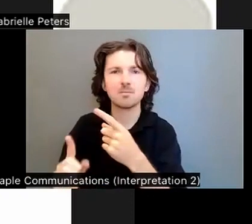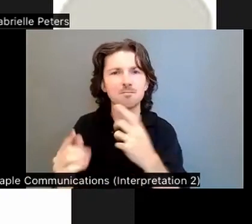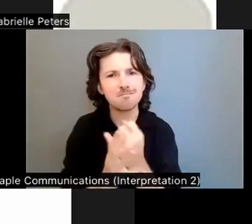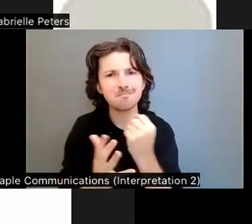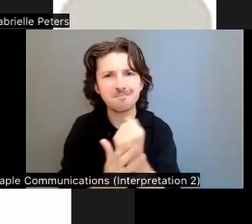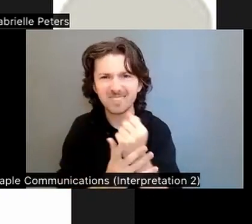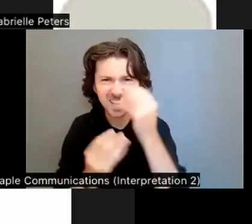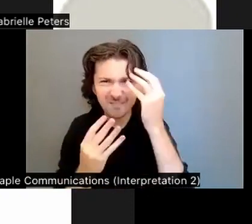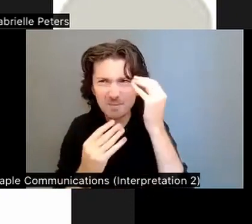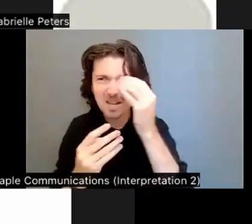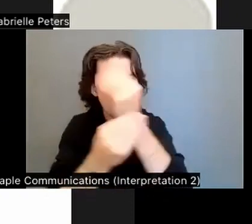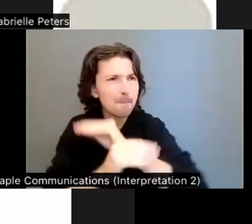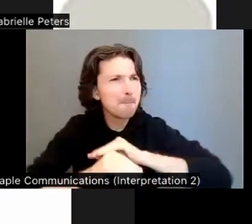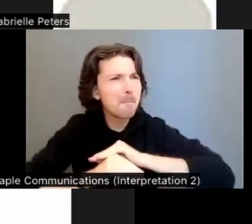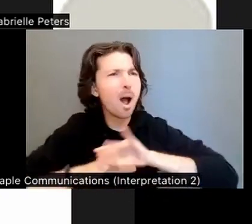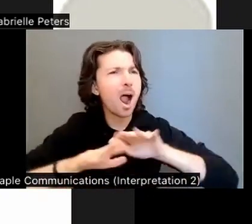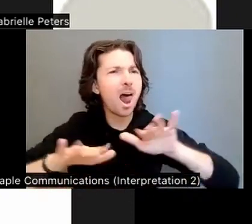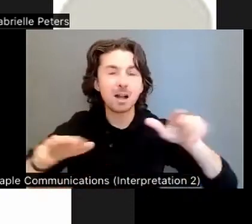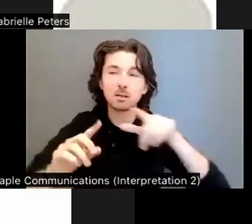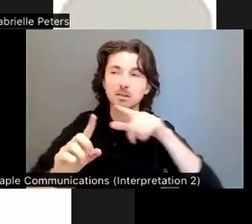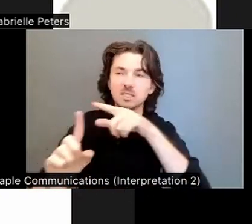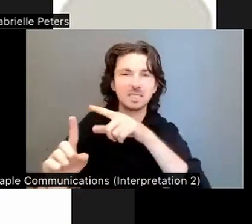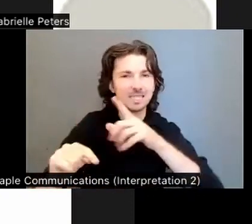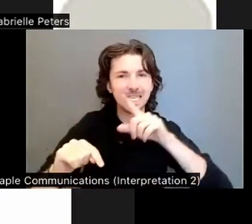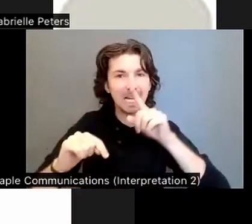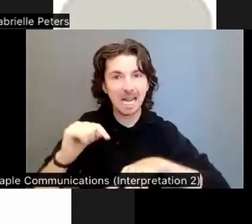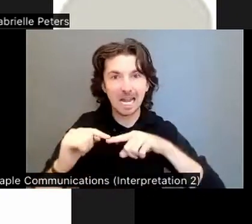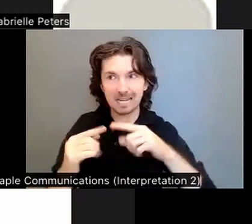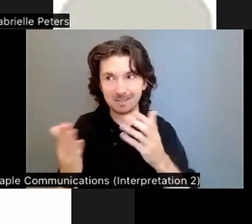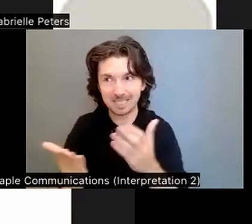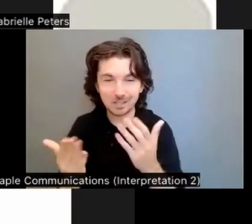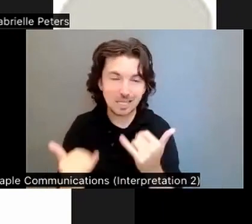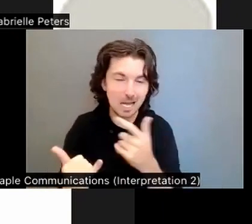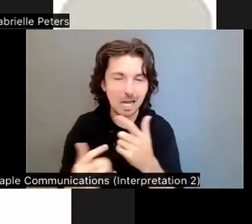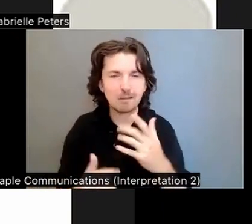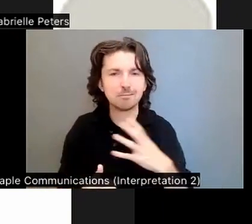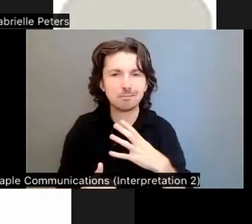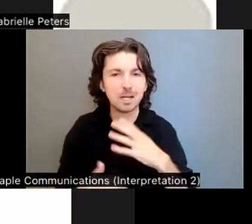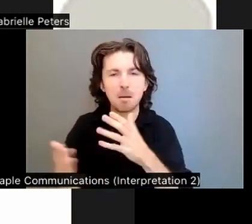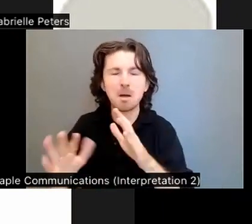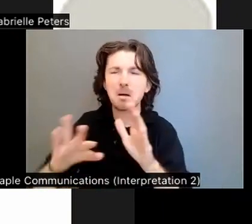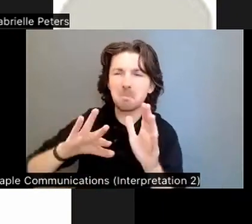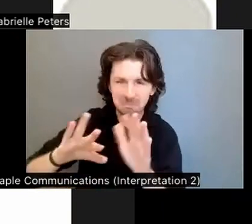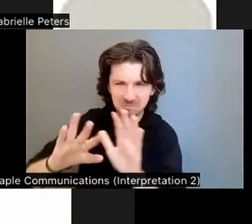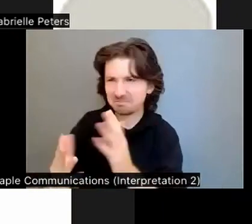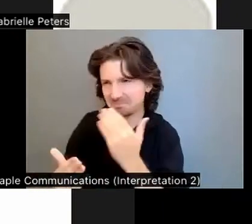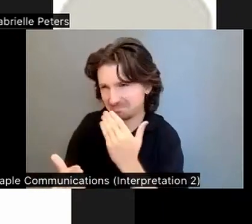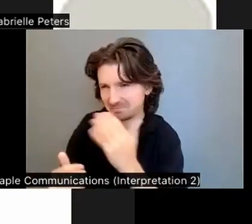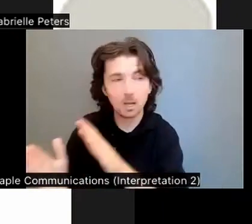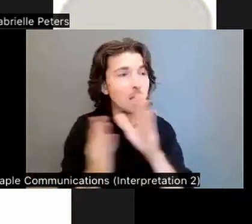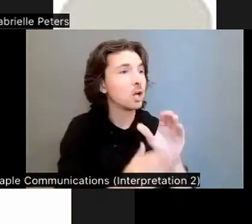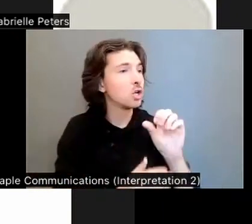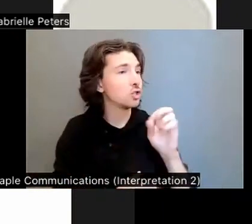updated if they're unable to tune in today. Yeah, Serena, if you want to offer some